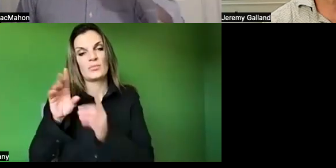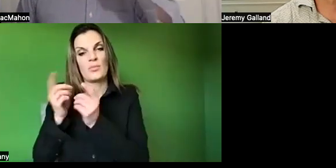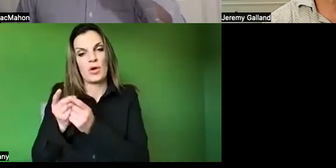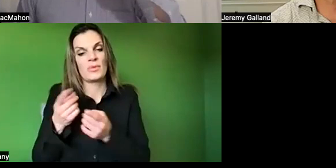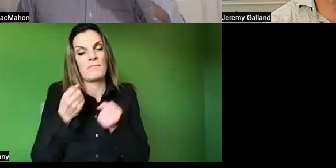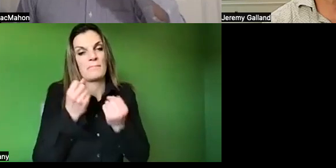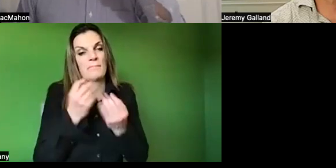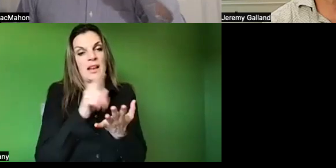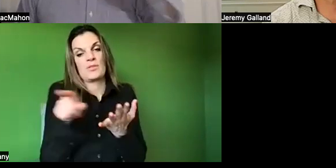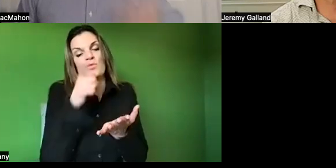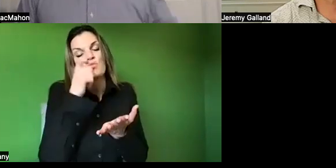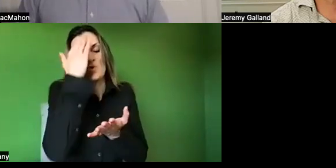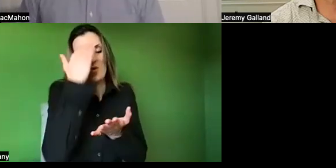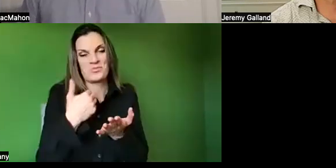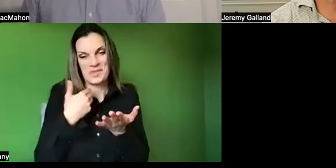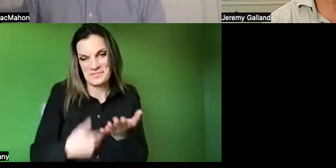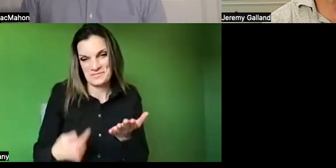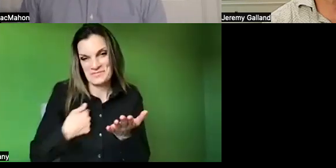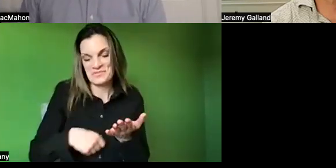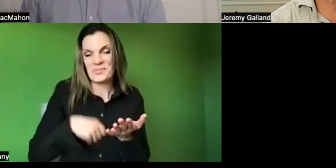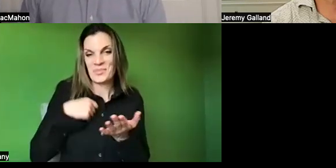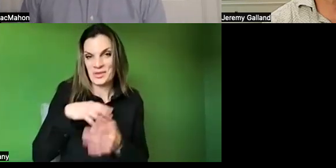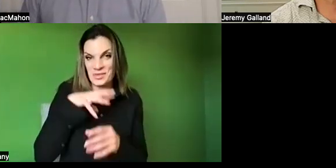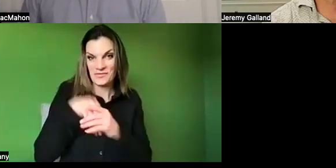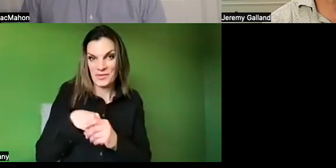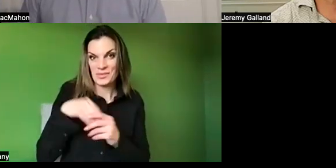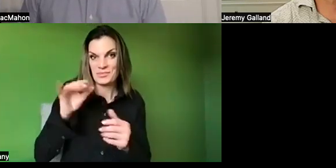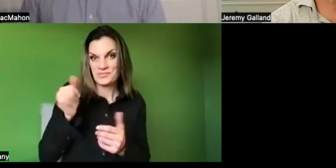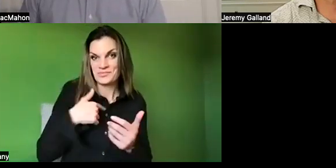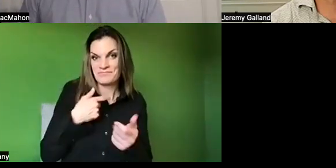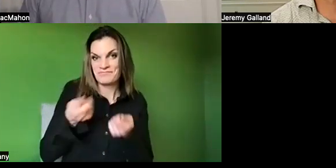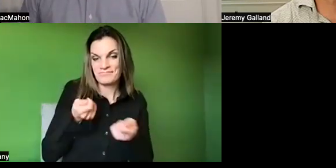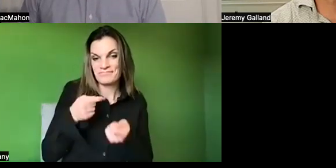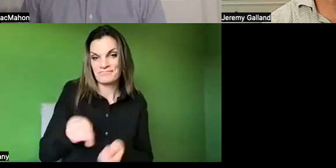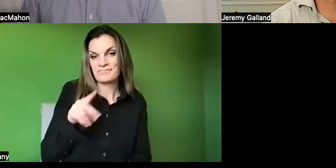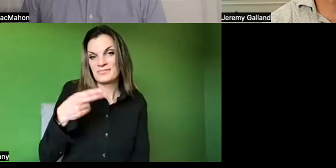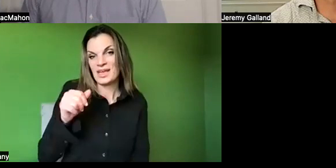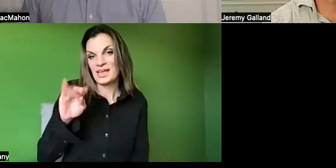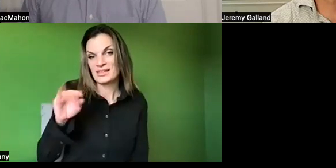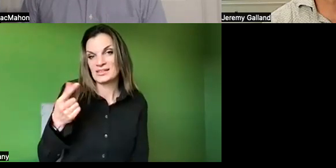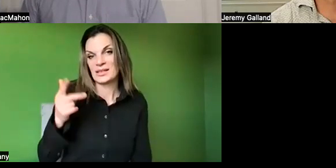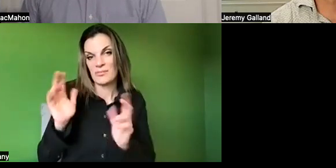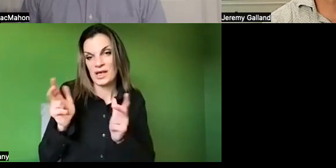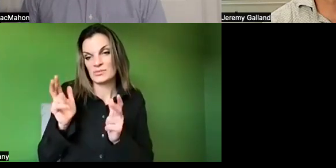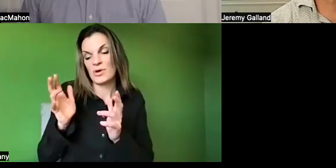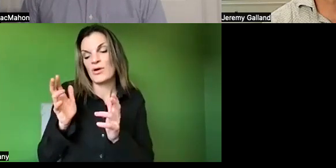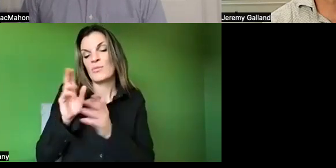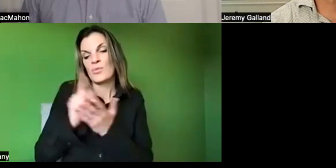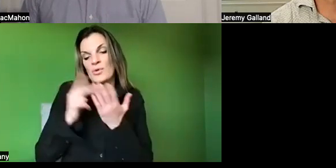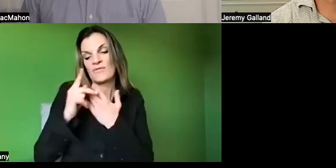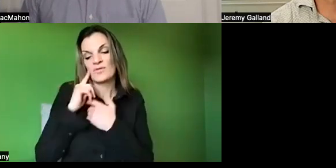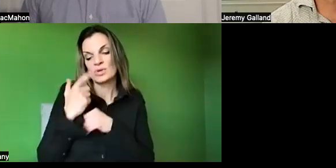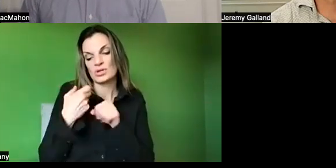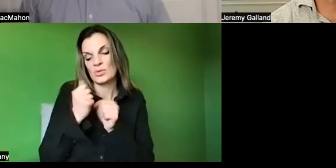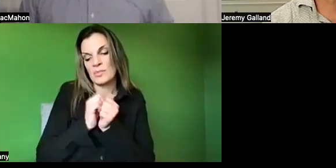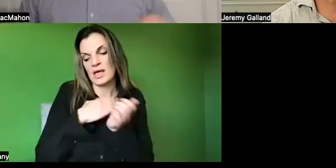many people who know me, I proudly founded and have run the Hastings Rec basketball program for 21 years with my